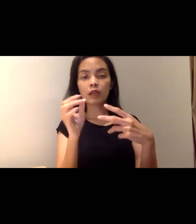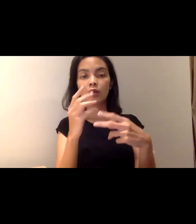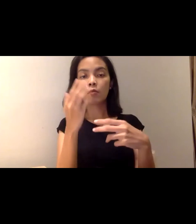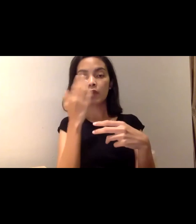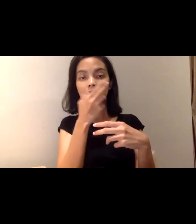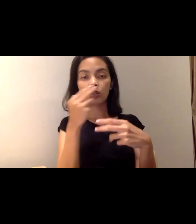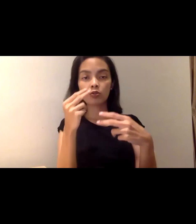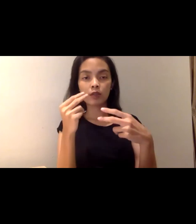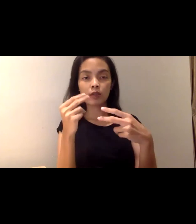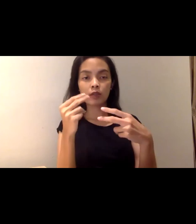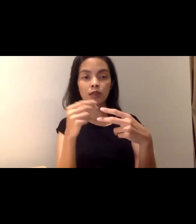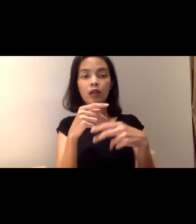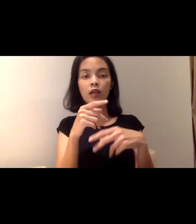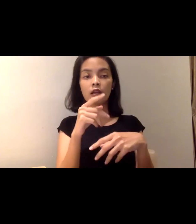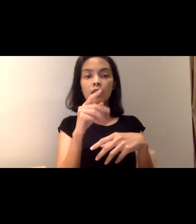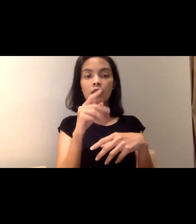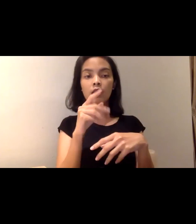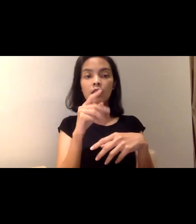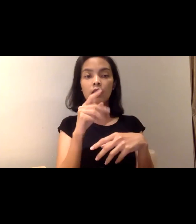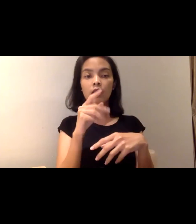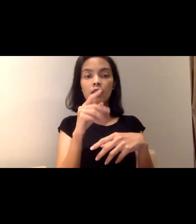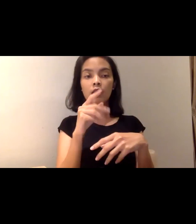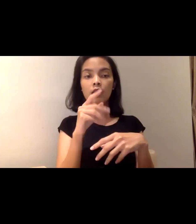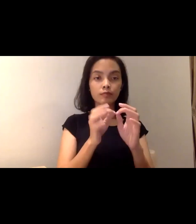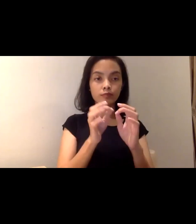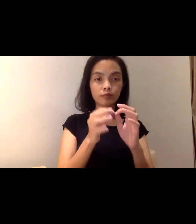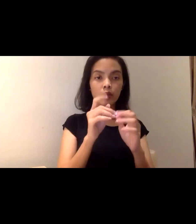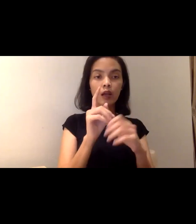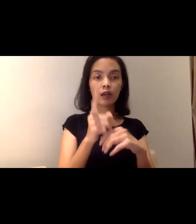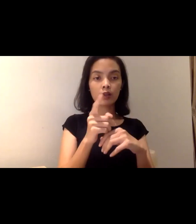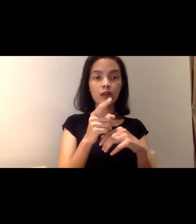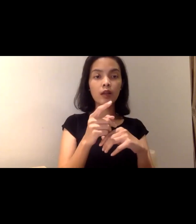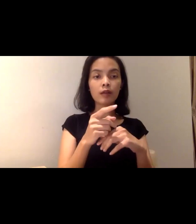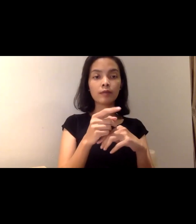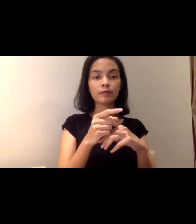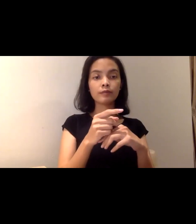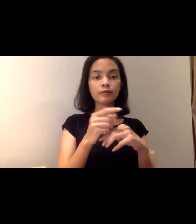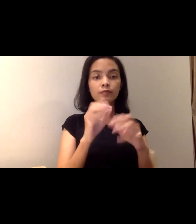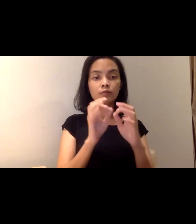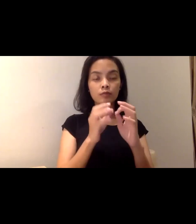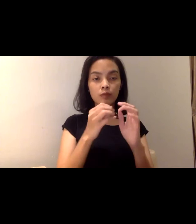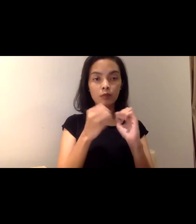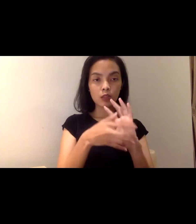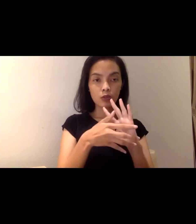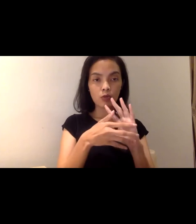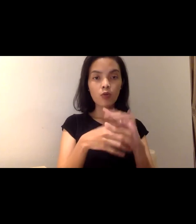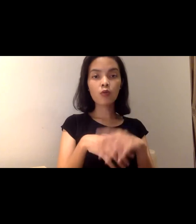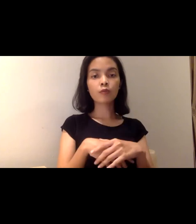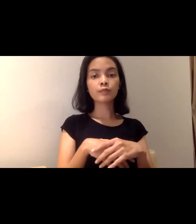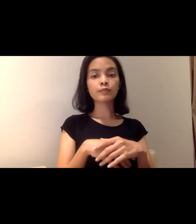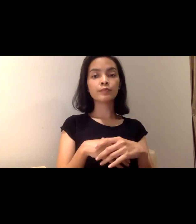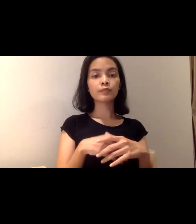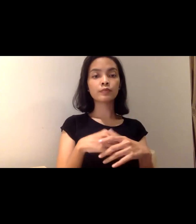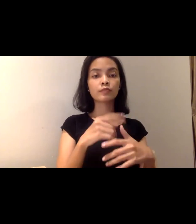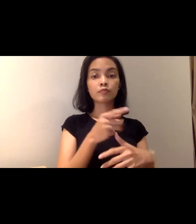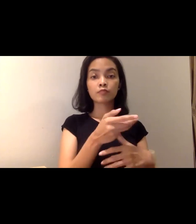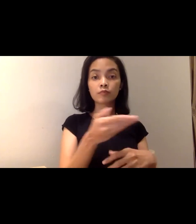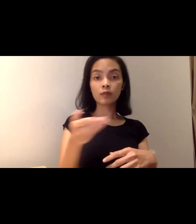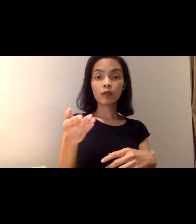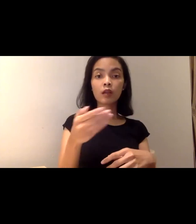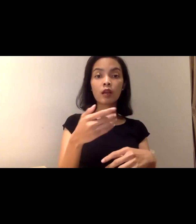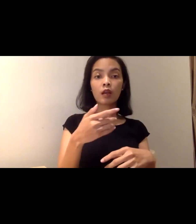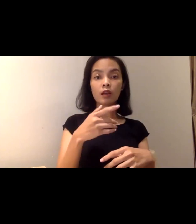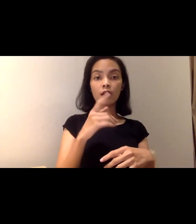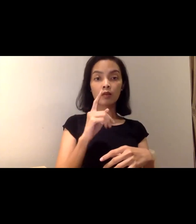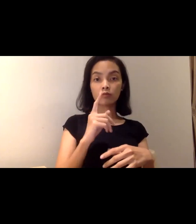interpreter for those who need it to comfortably participate in this webinar. For attendees, you can also listen to the webinar in Bahasa